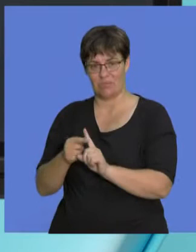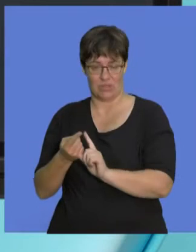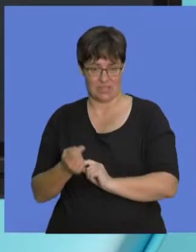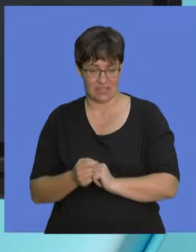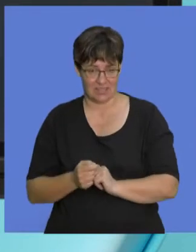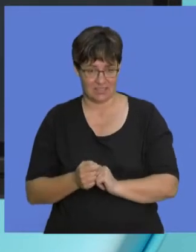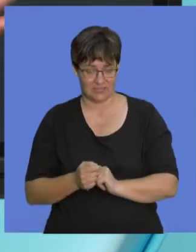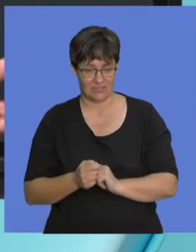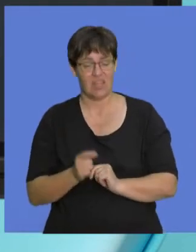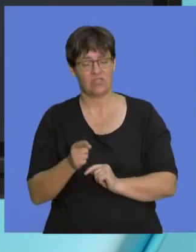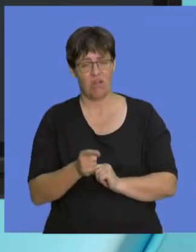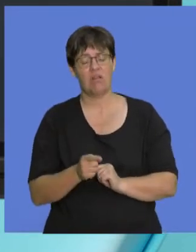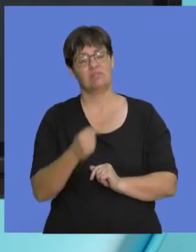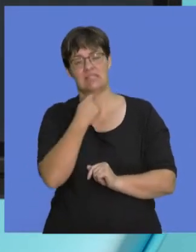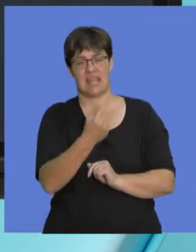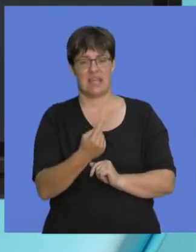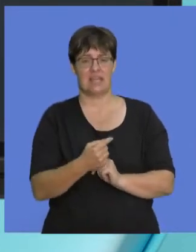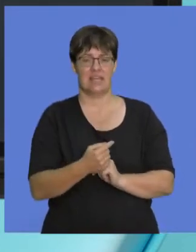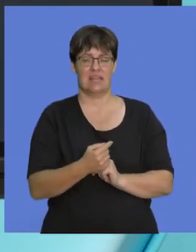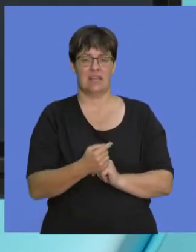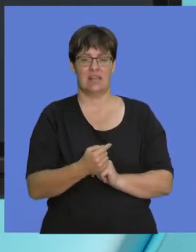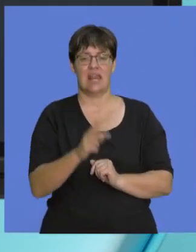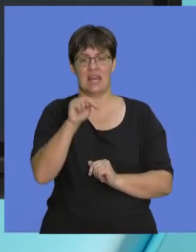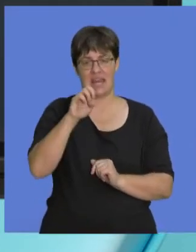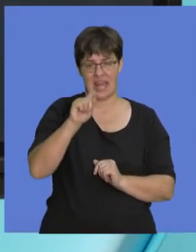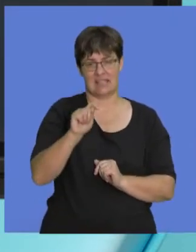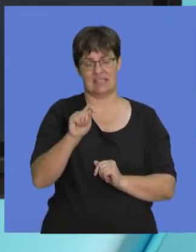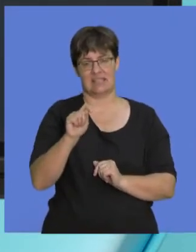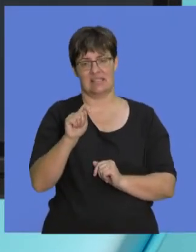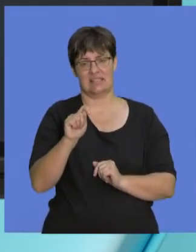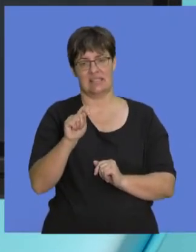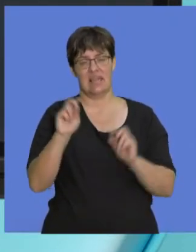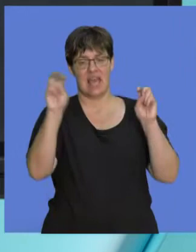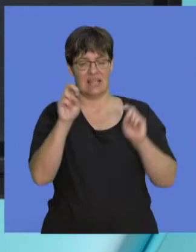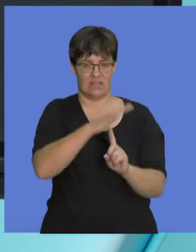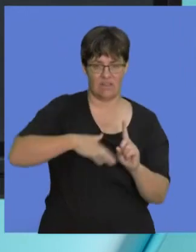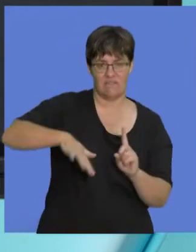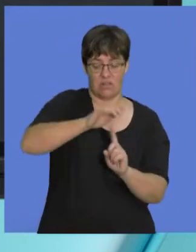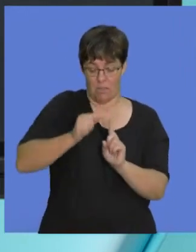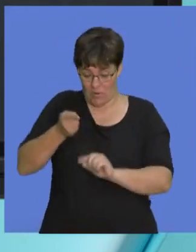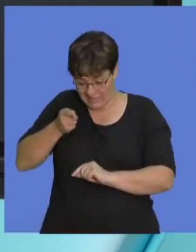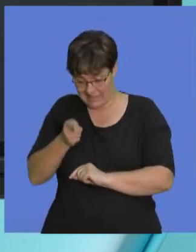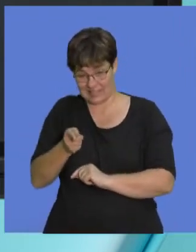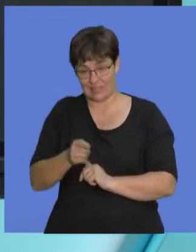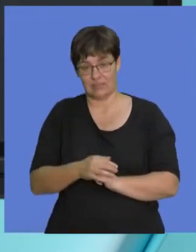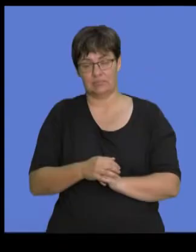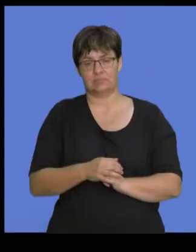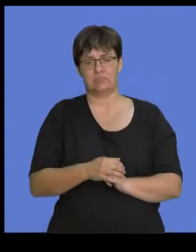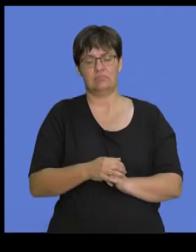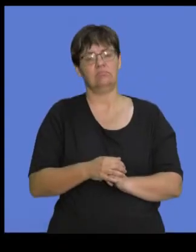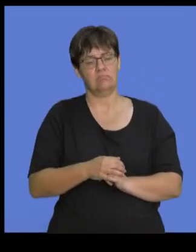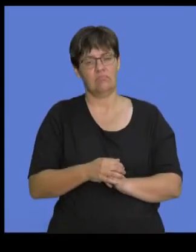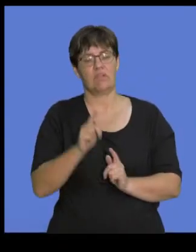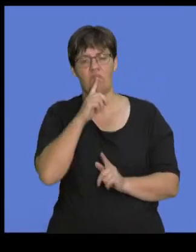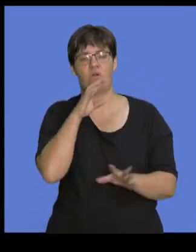in space. And then hence would refer to it in terms of the net electric field at a point, right? Okay, so